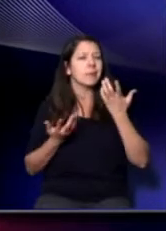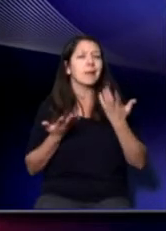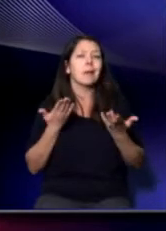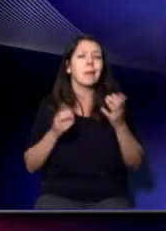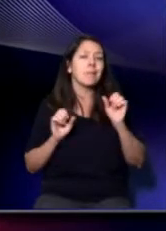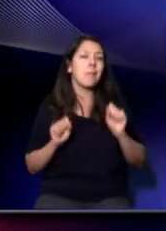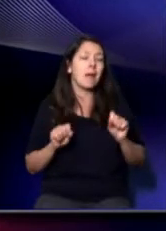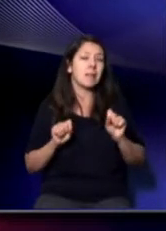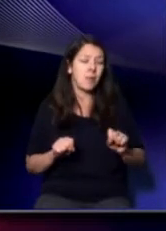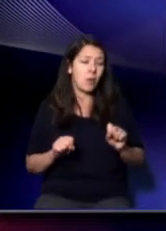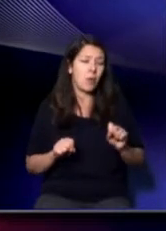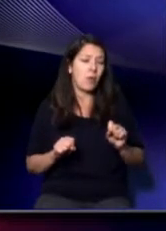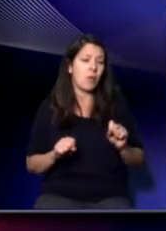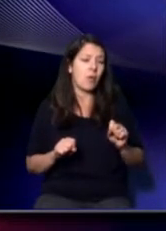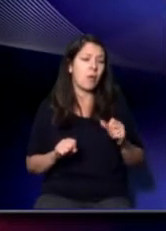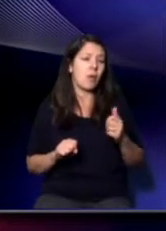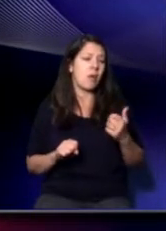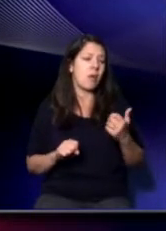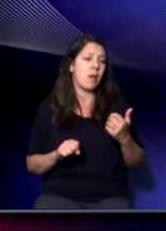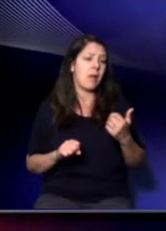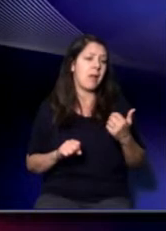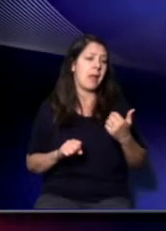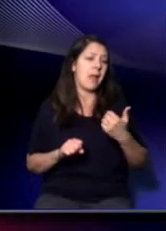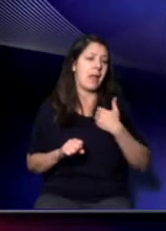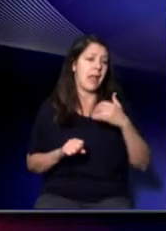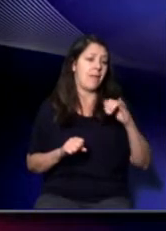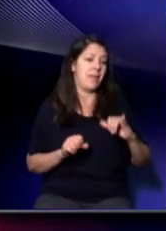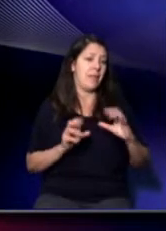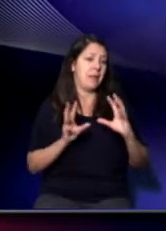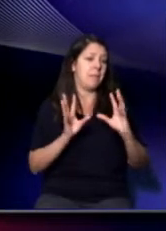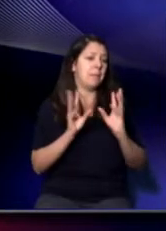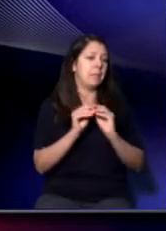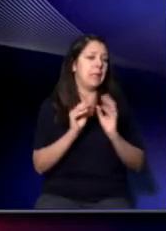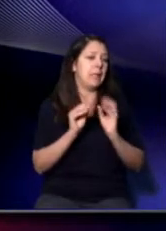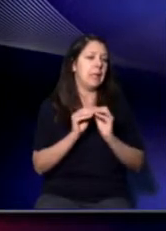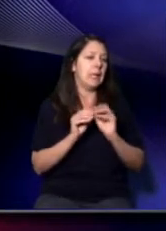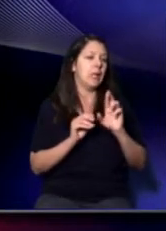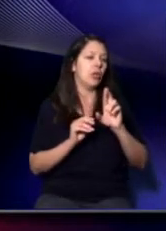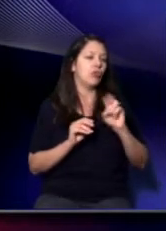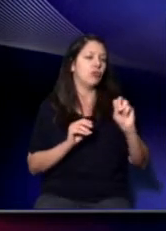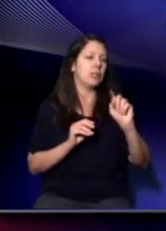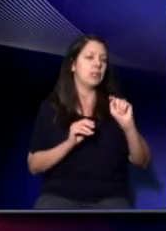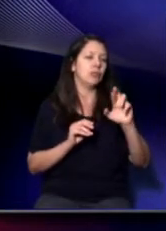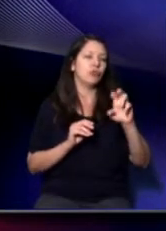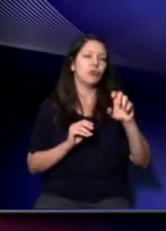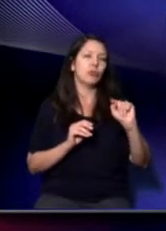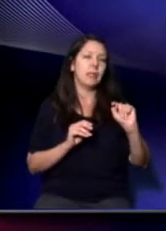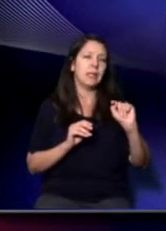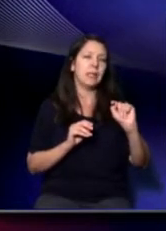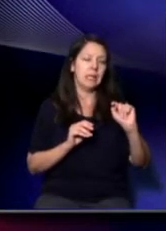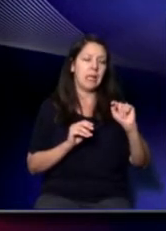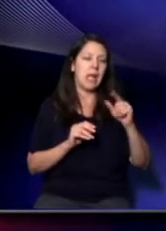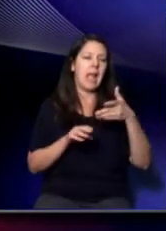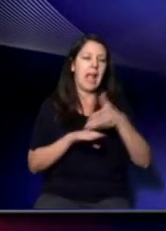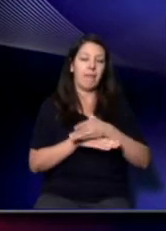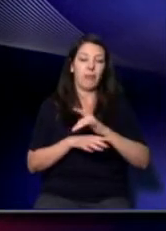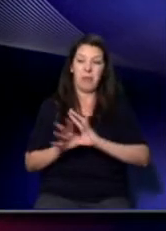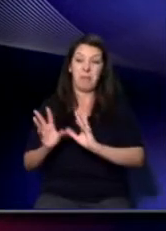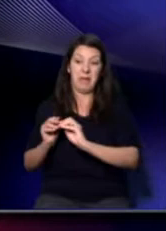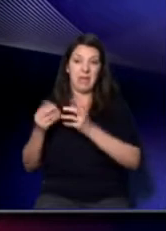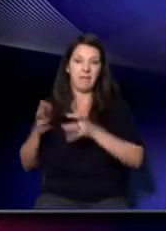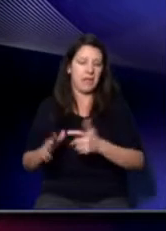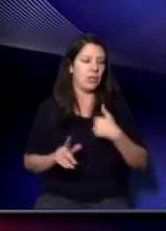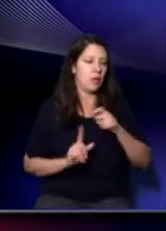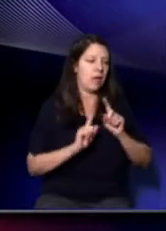having another one of our post-meeting retreats, so to speak. an opportunity to discuss some of maybe